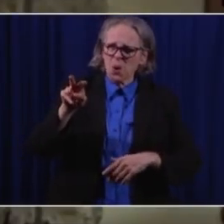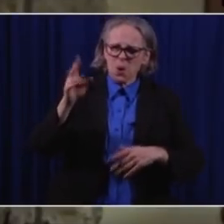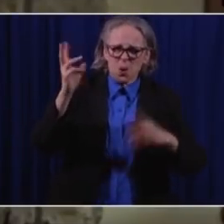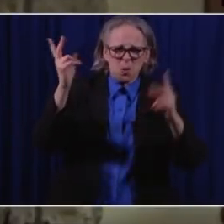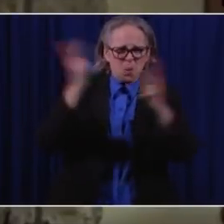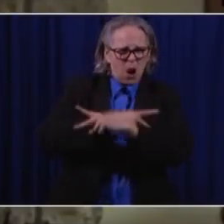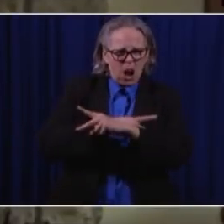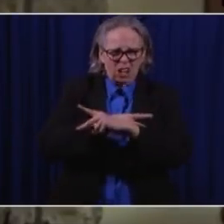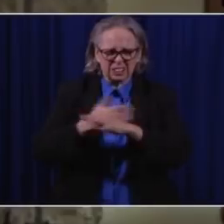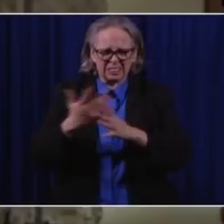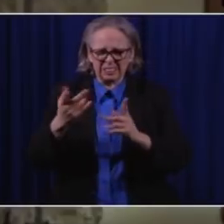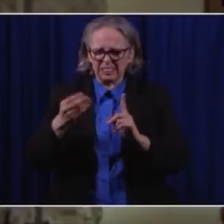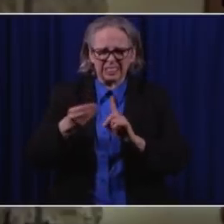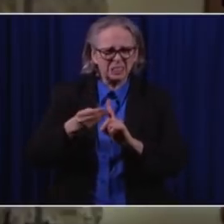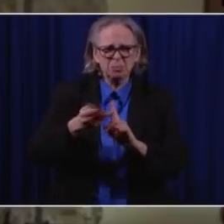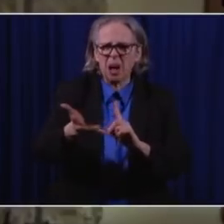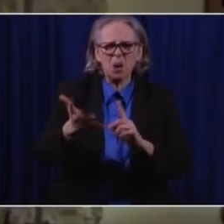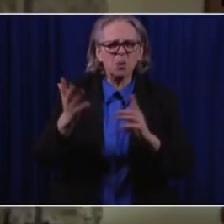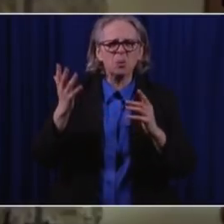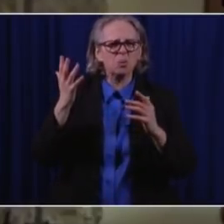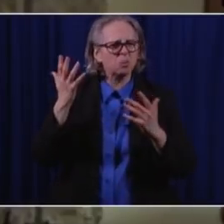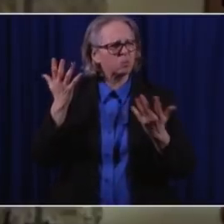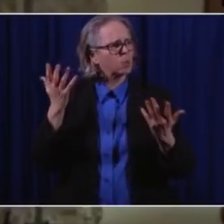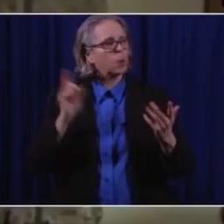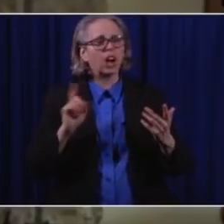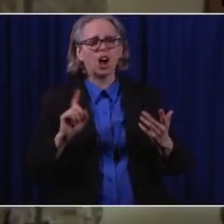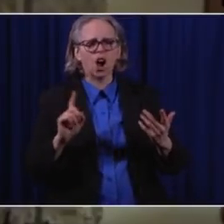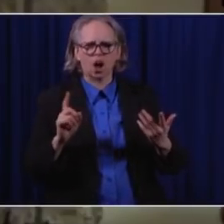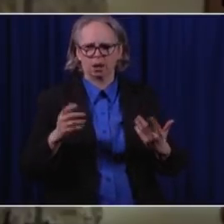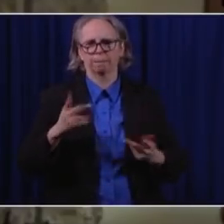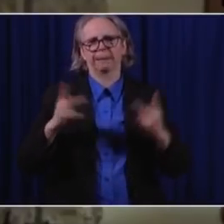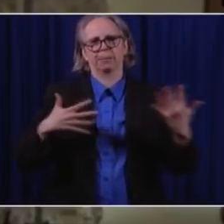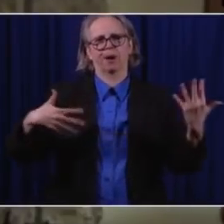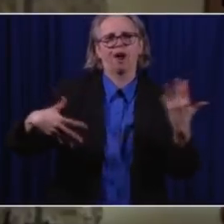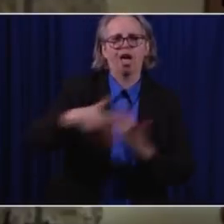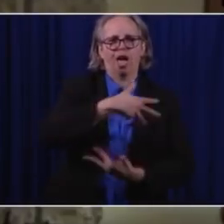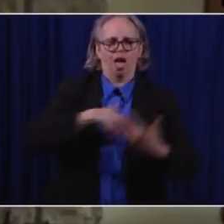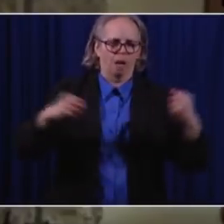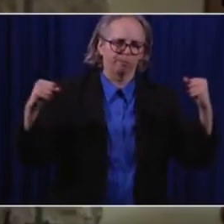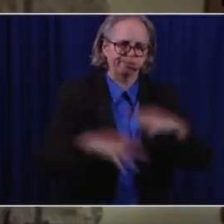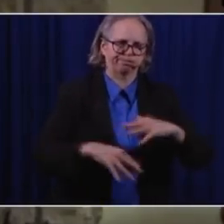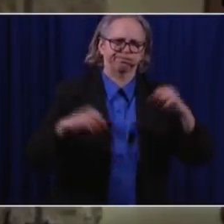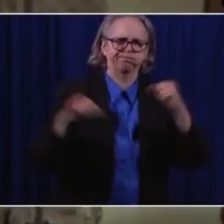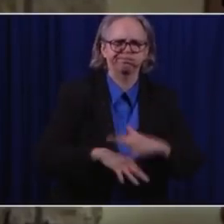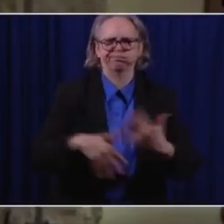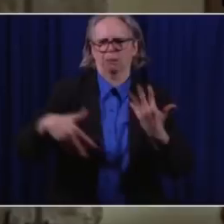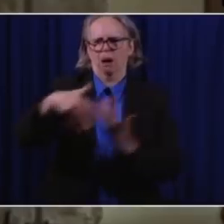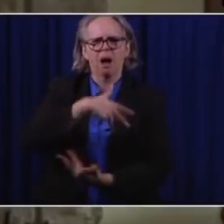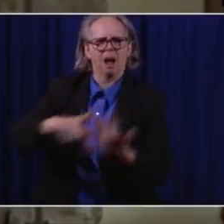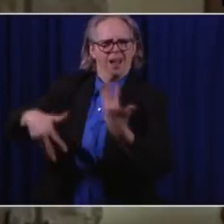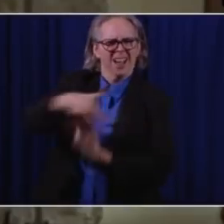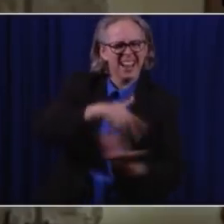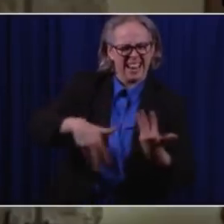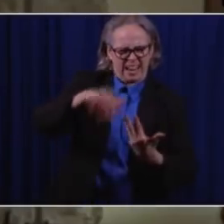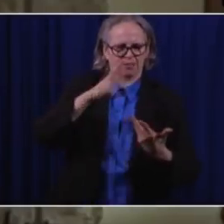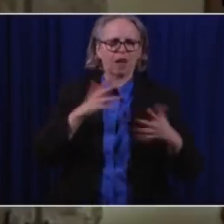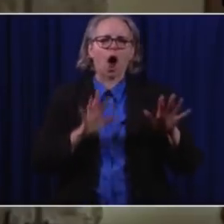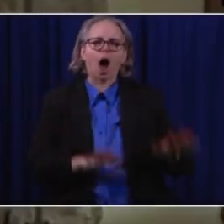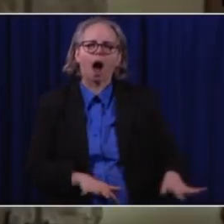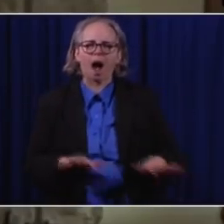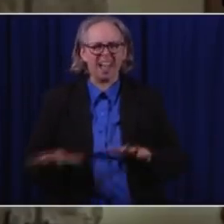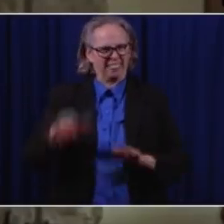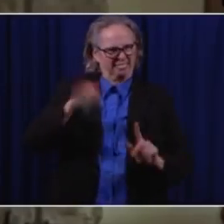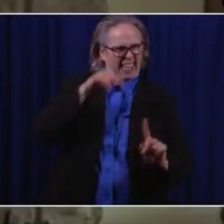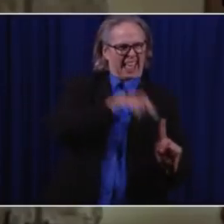lives when they're interacting with family, sometimes extended family, but family, people outside their household, and